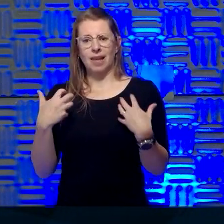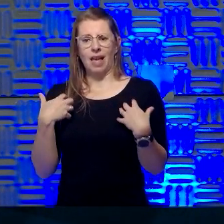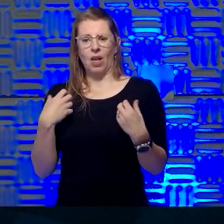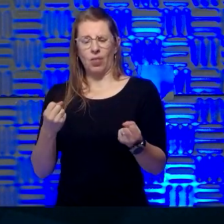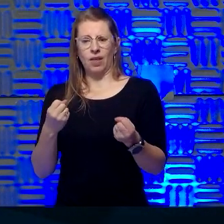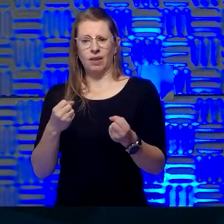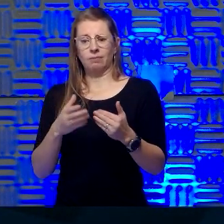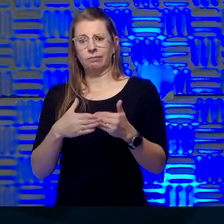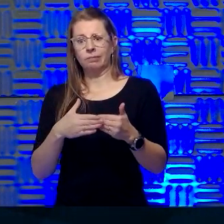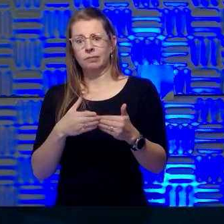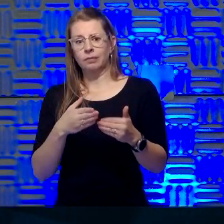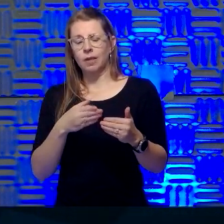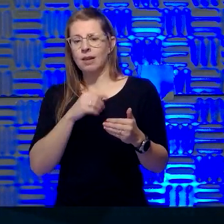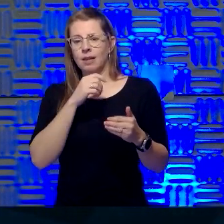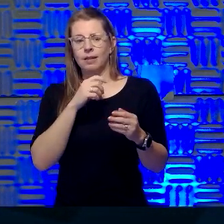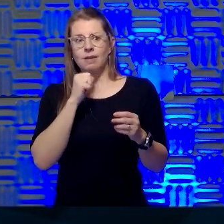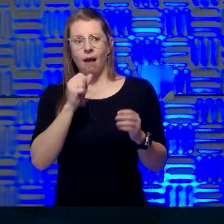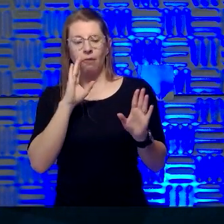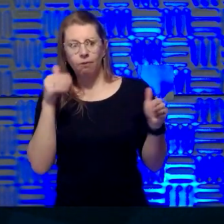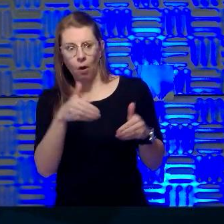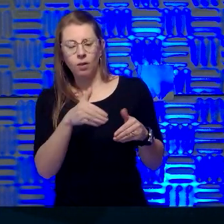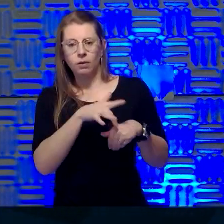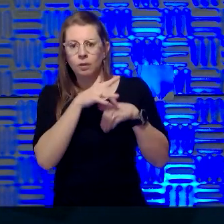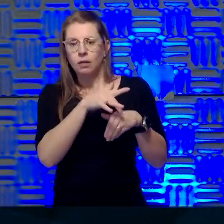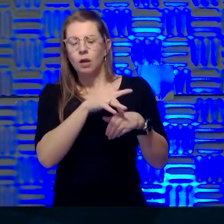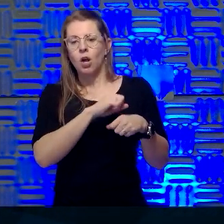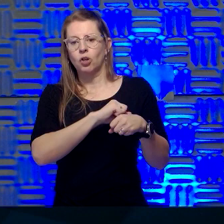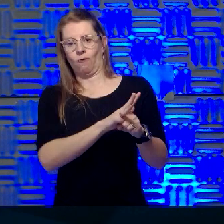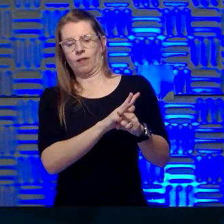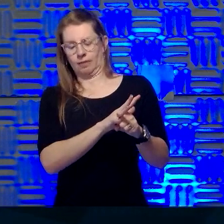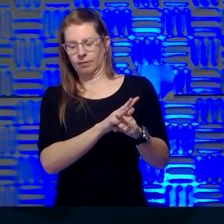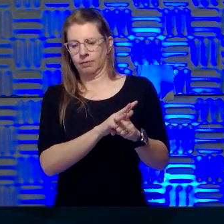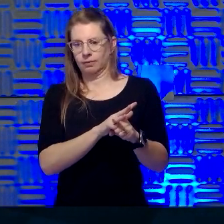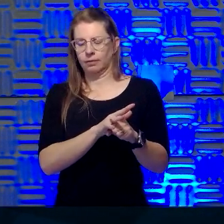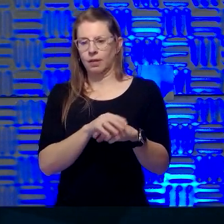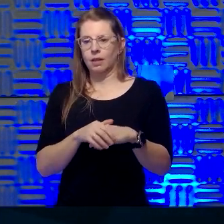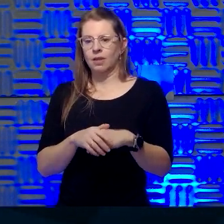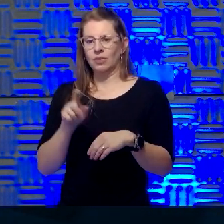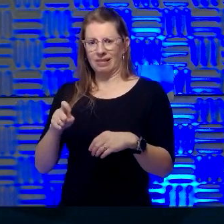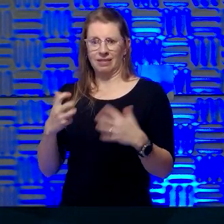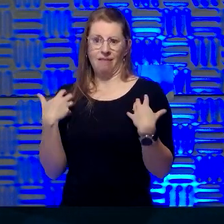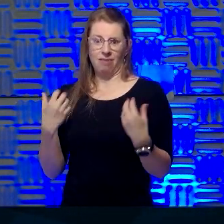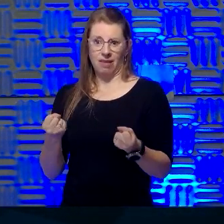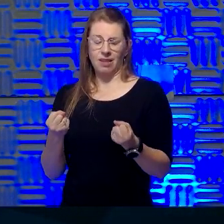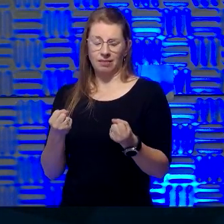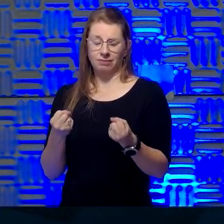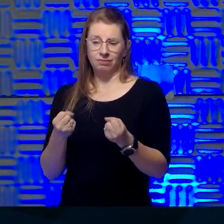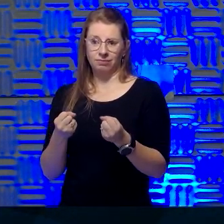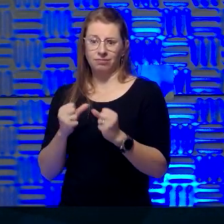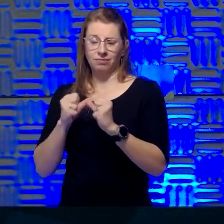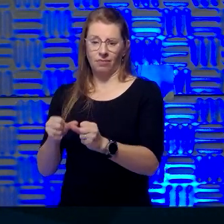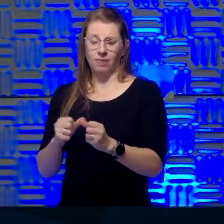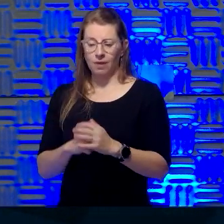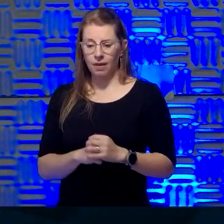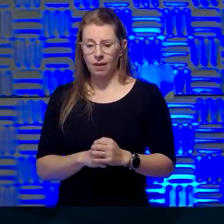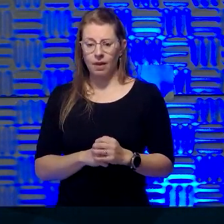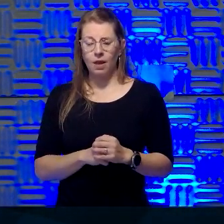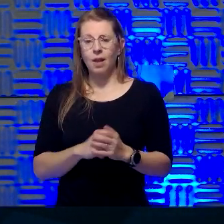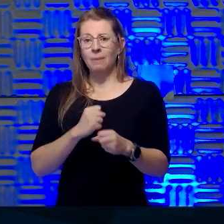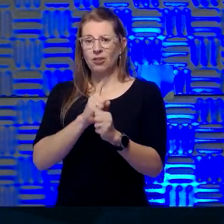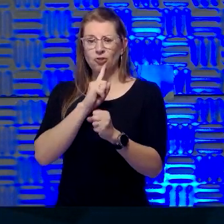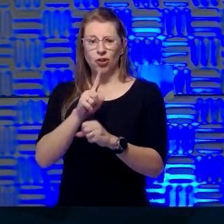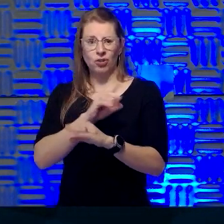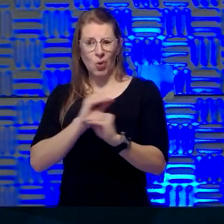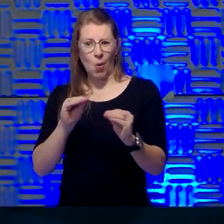COVID. I mean, that's the idea, is for us to all get on the other side of this at some point, and we want to make sure that other problems haven't